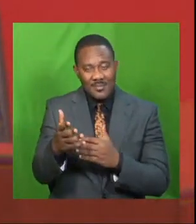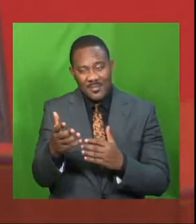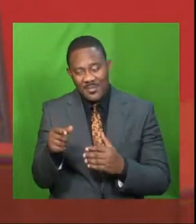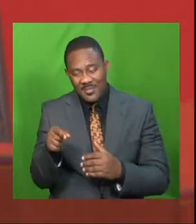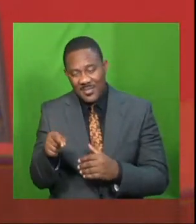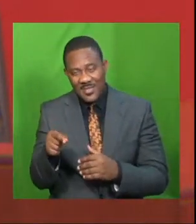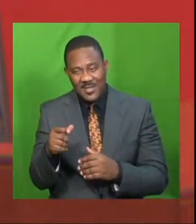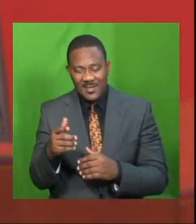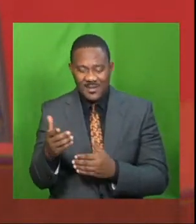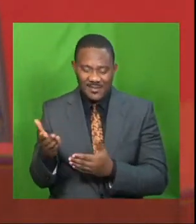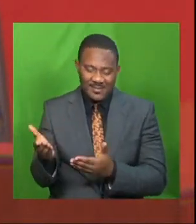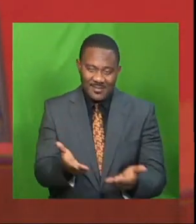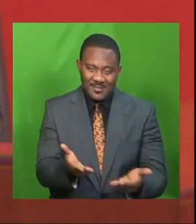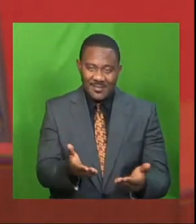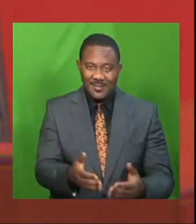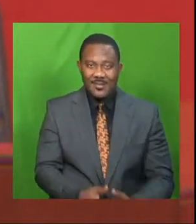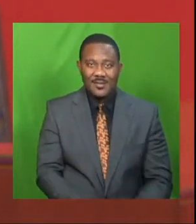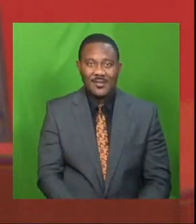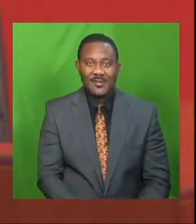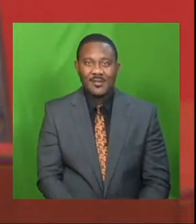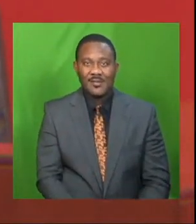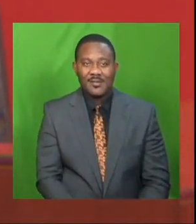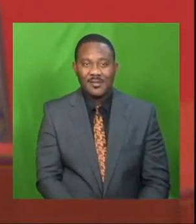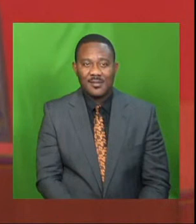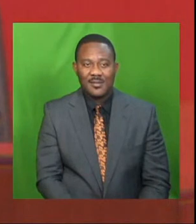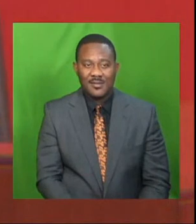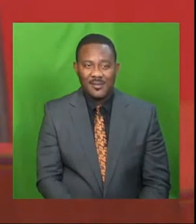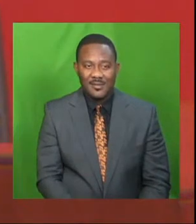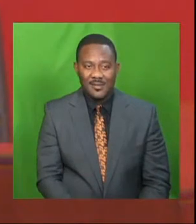you take your rightful seat, please.